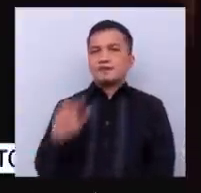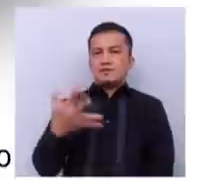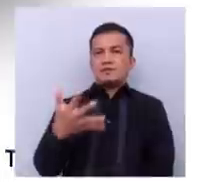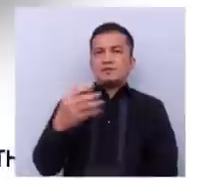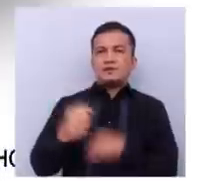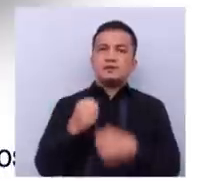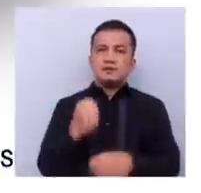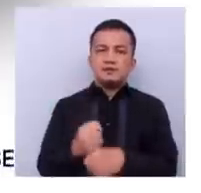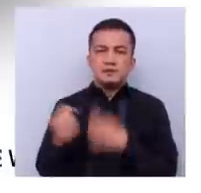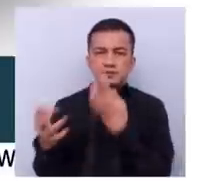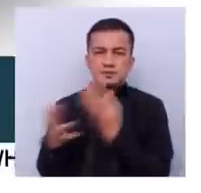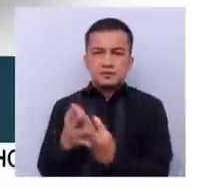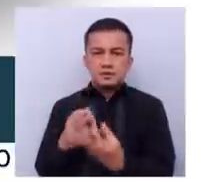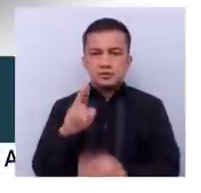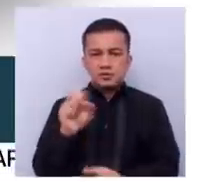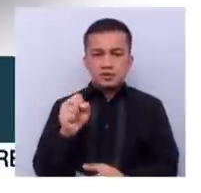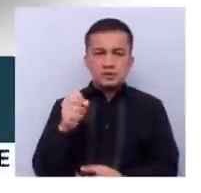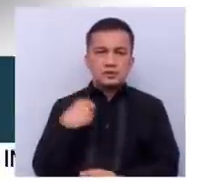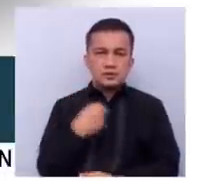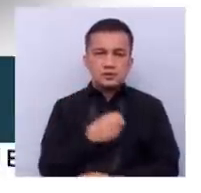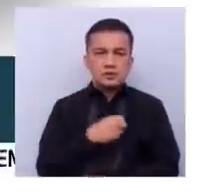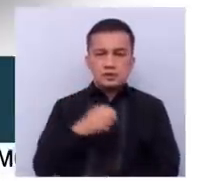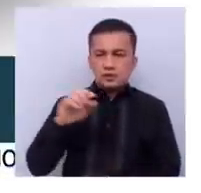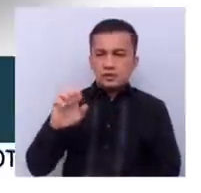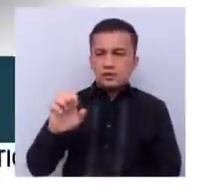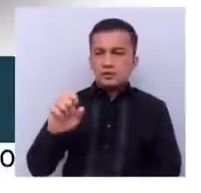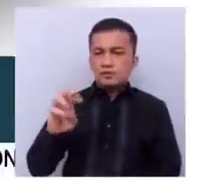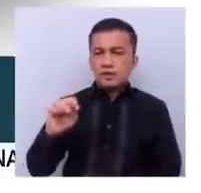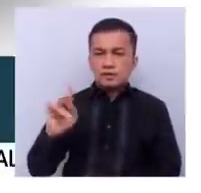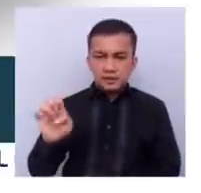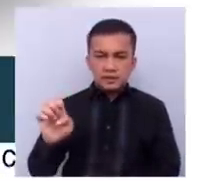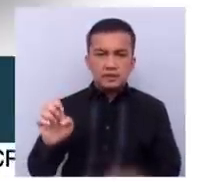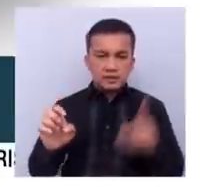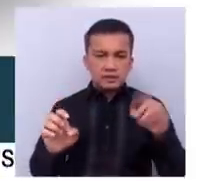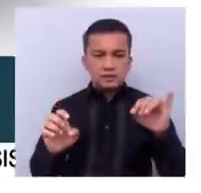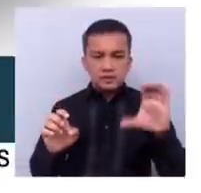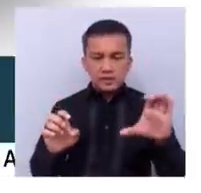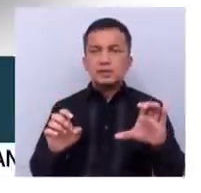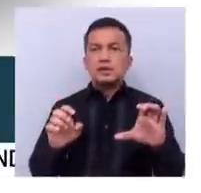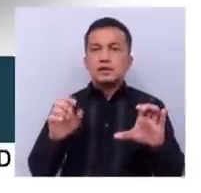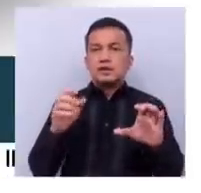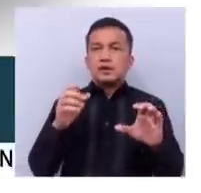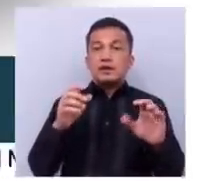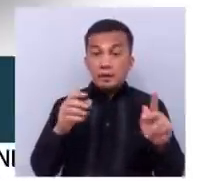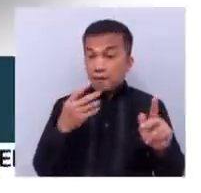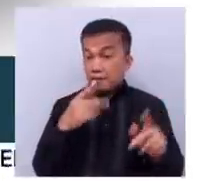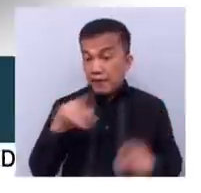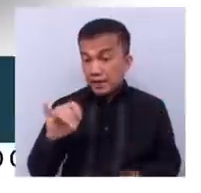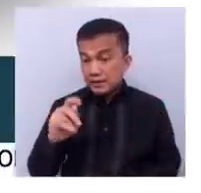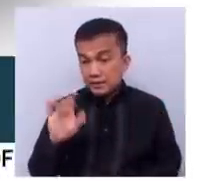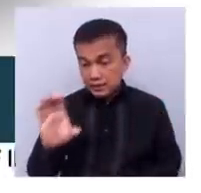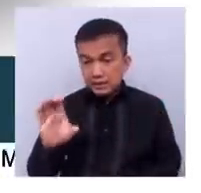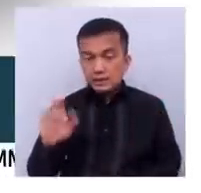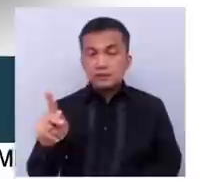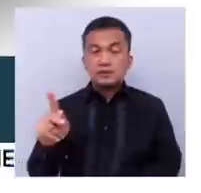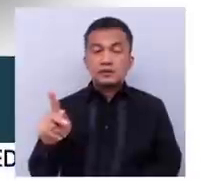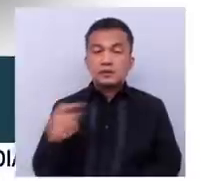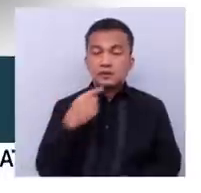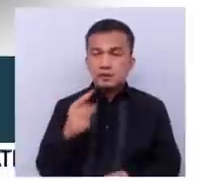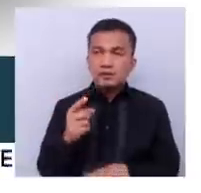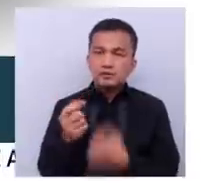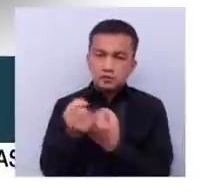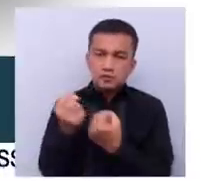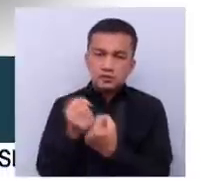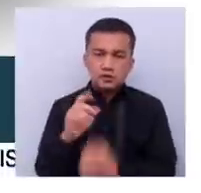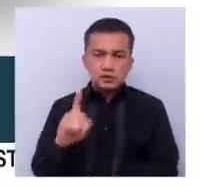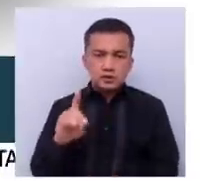statement, U.S. Senators Edward Markey and Dick Durbin and Patrick Leahy expressed their support for de Lima, a staunch critic of President